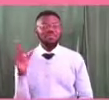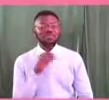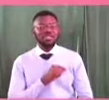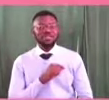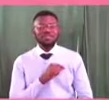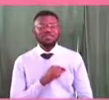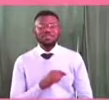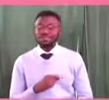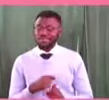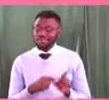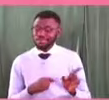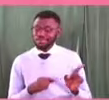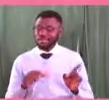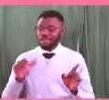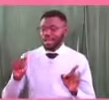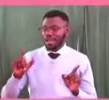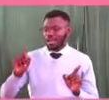Atuoli say,